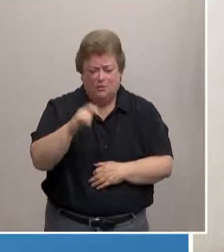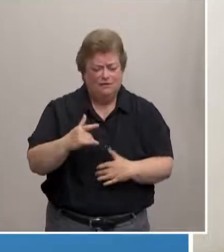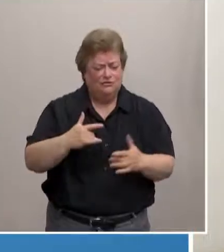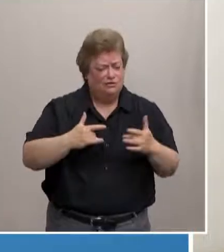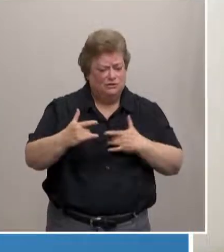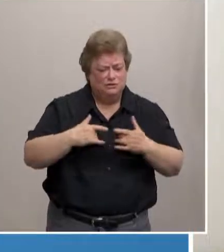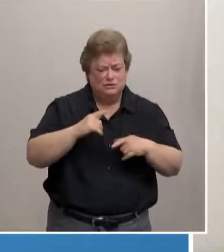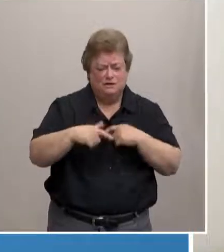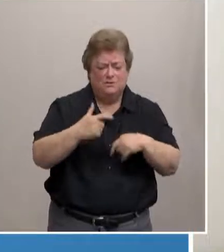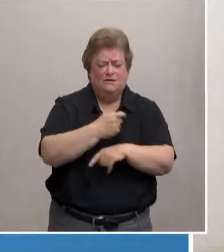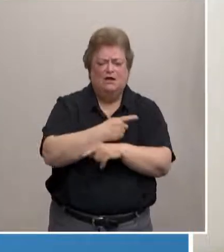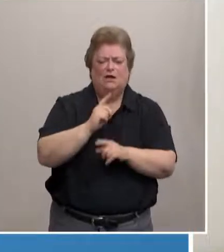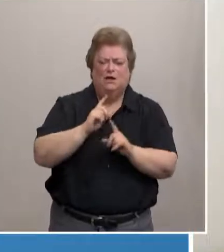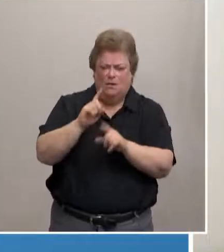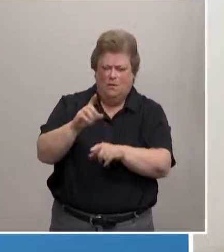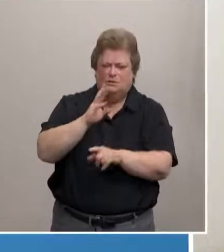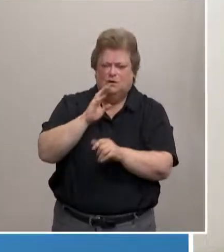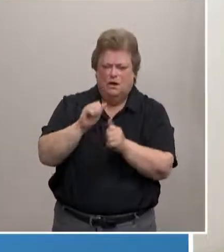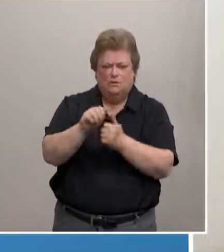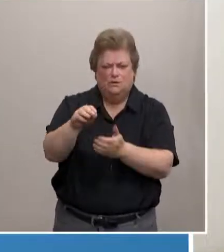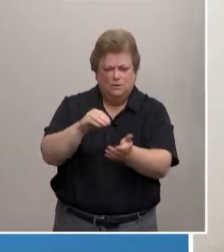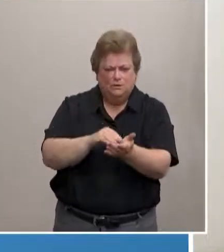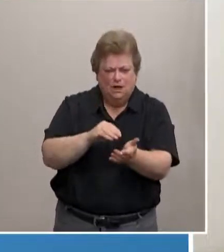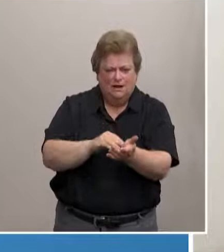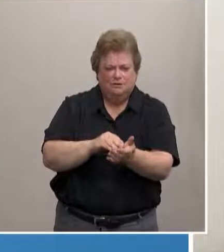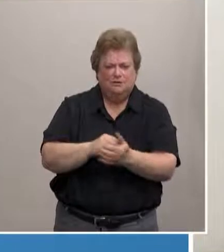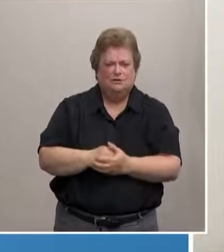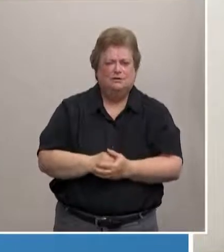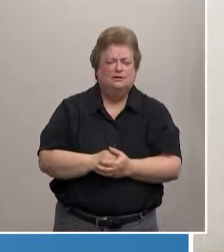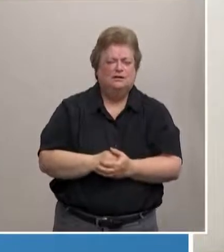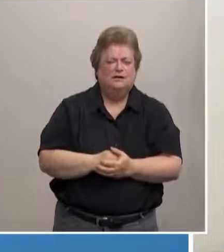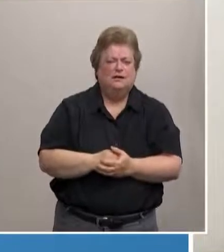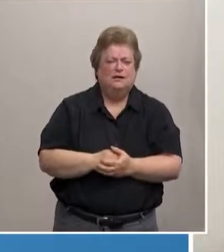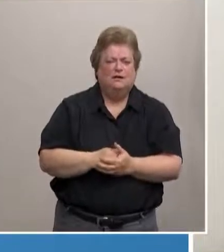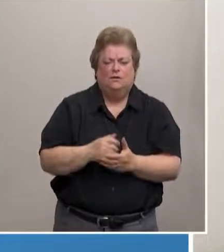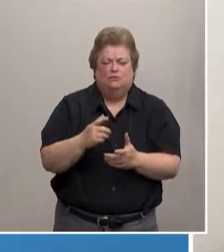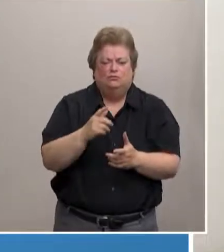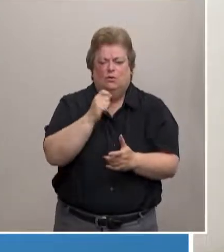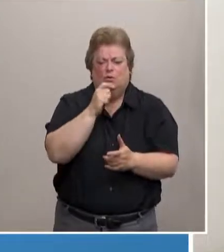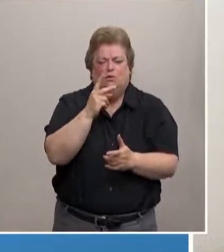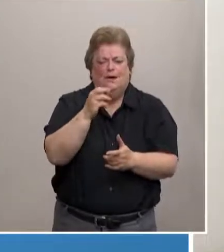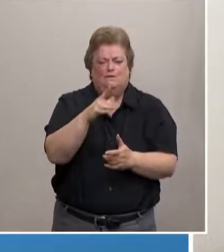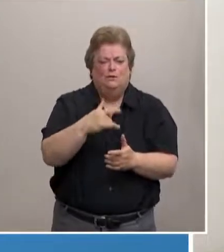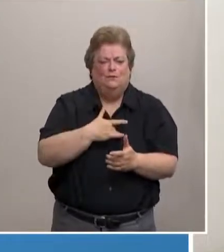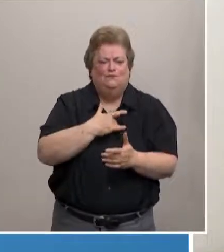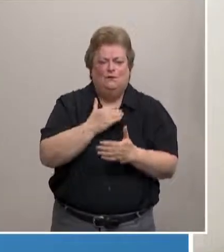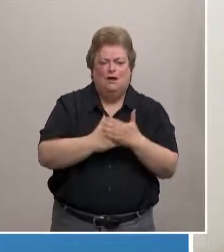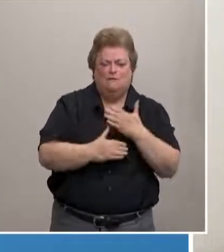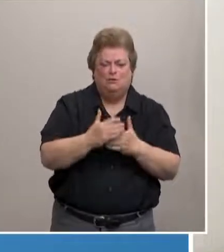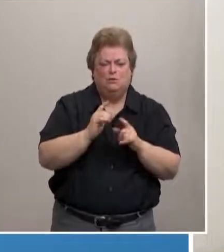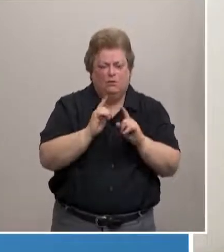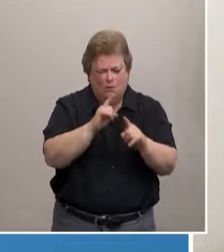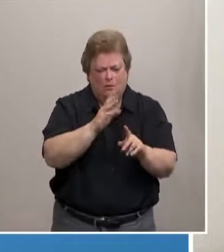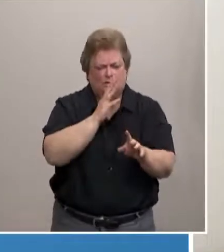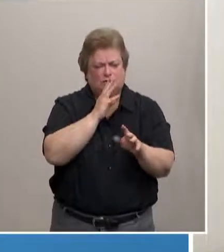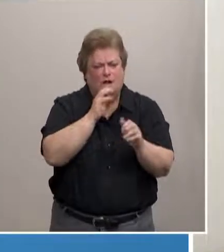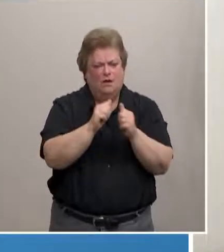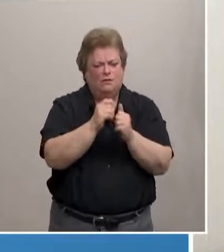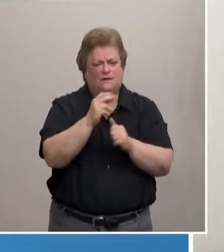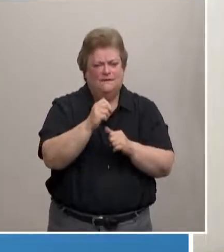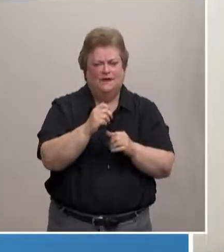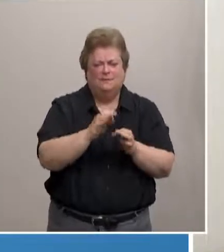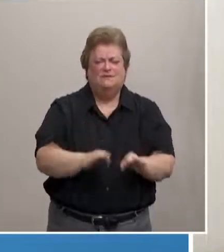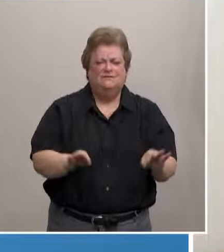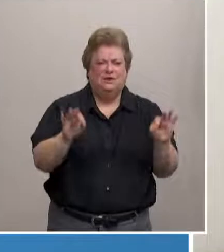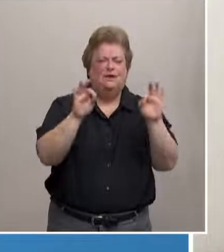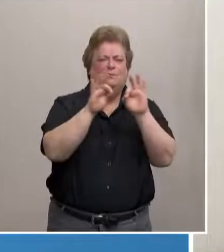concerns, talk to your physician, talk to your primary care provider, talk to whoever it is. It's extremely